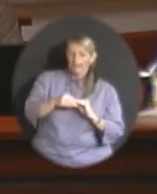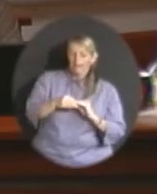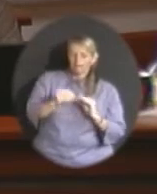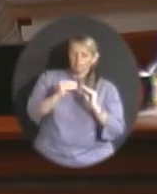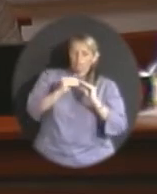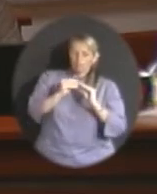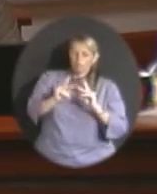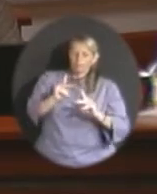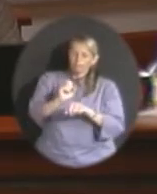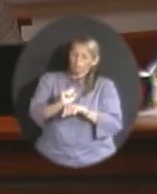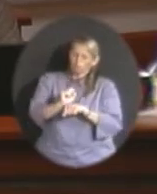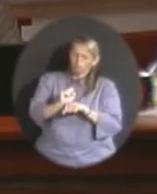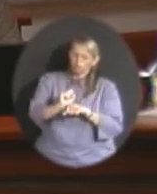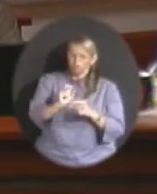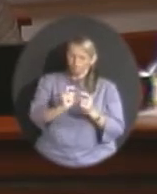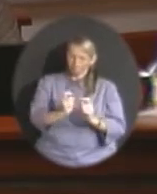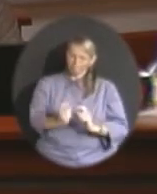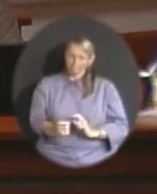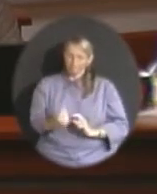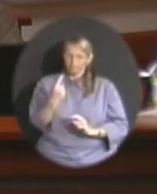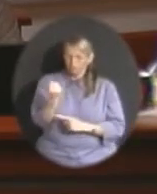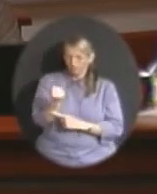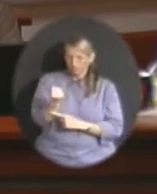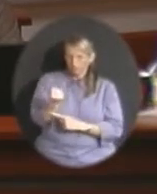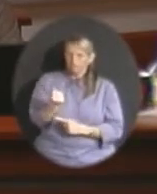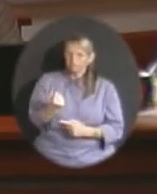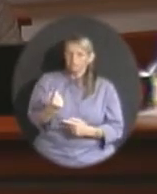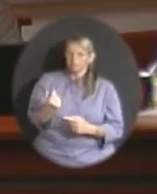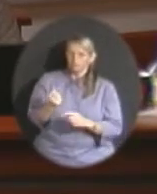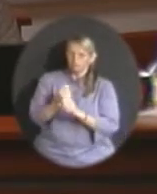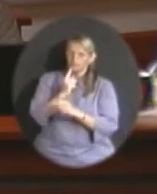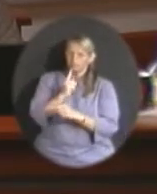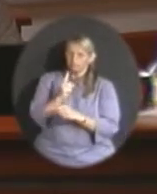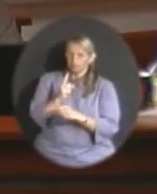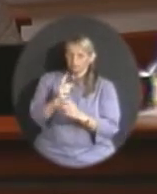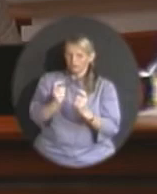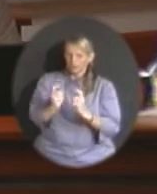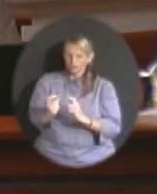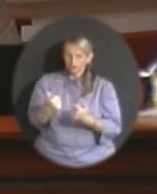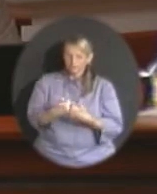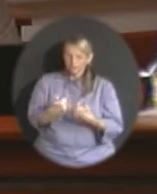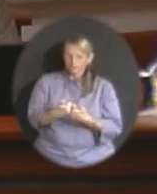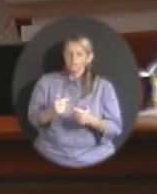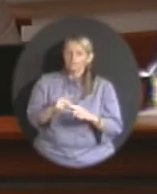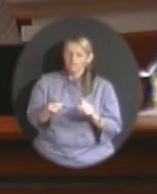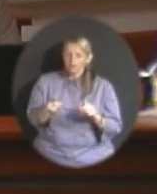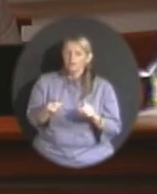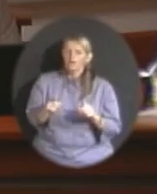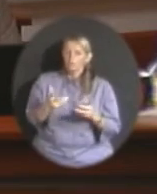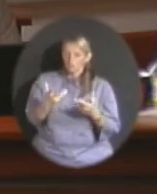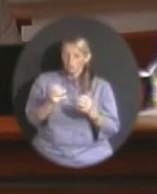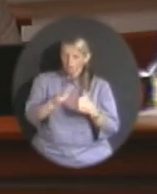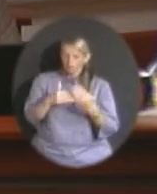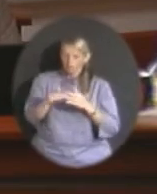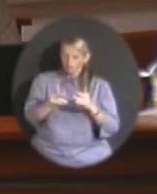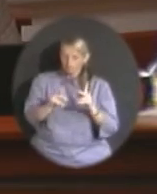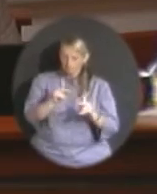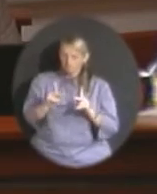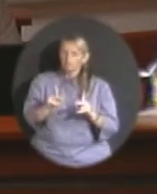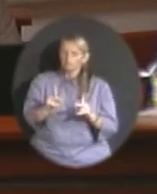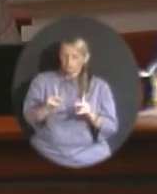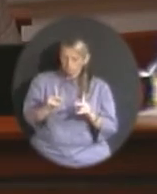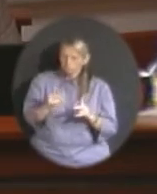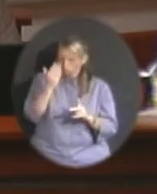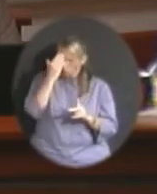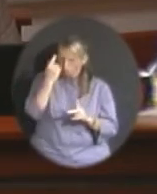afternoon, et cetera. So we feel pleased that we can not tickled, but pleased that we can work with Mid-America and help them out as a